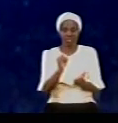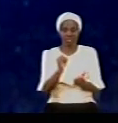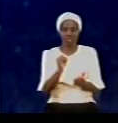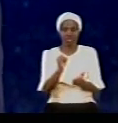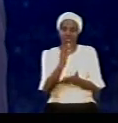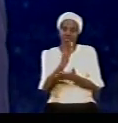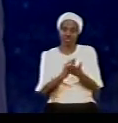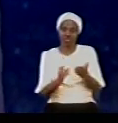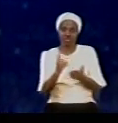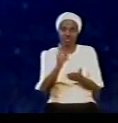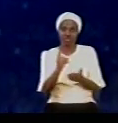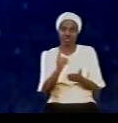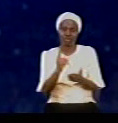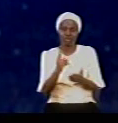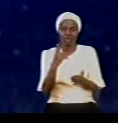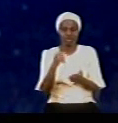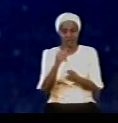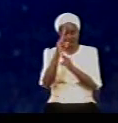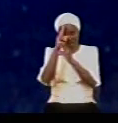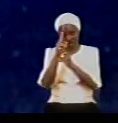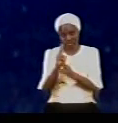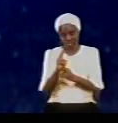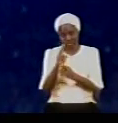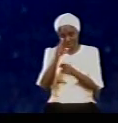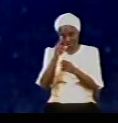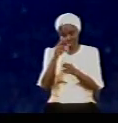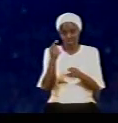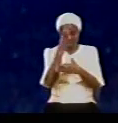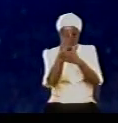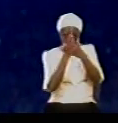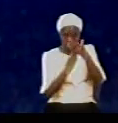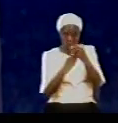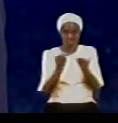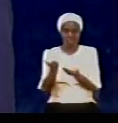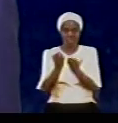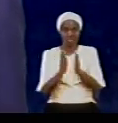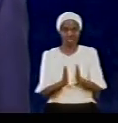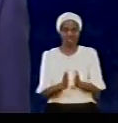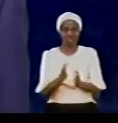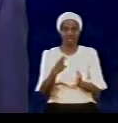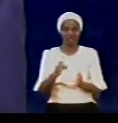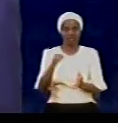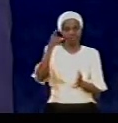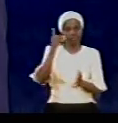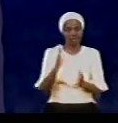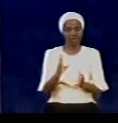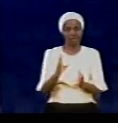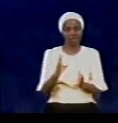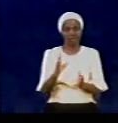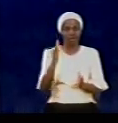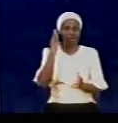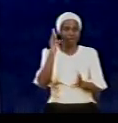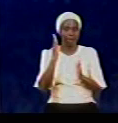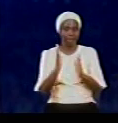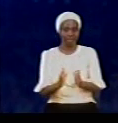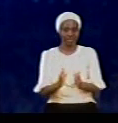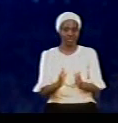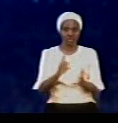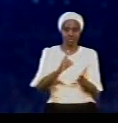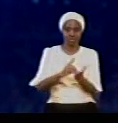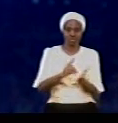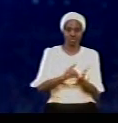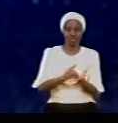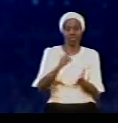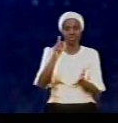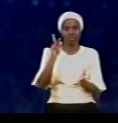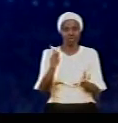Pastor Dr. W.F. Kumi. He needs our prayer. Pray for